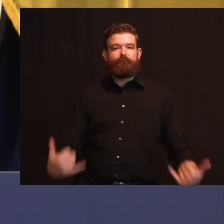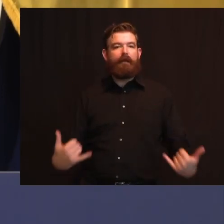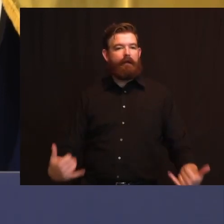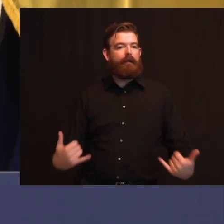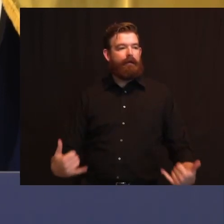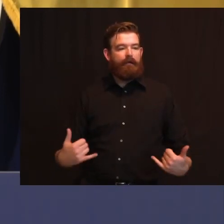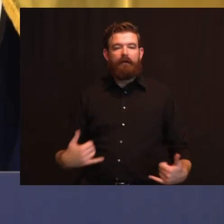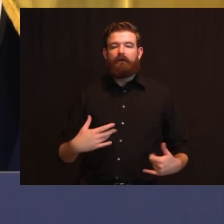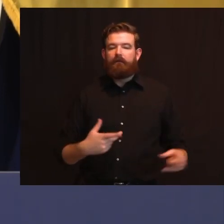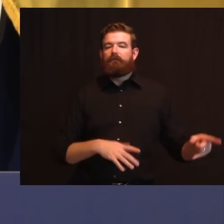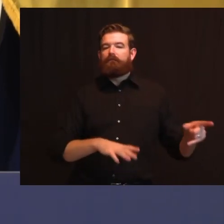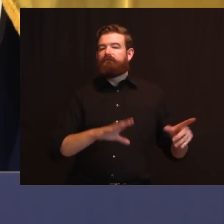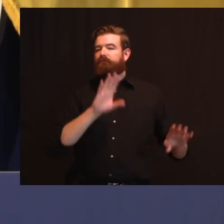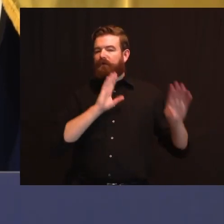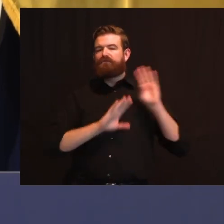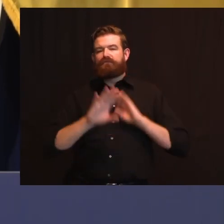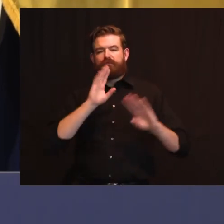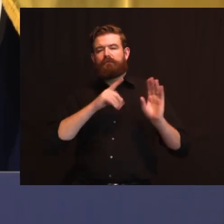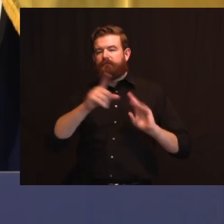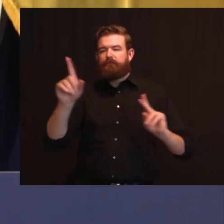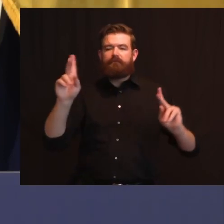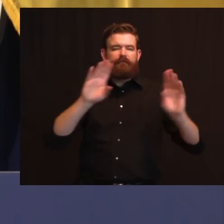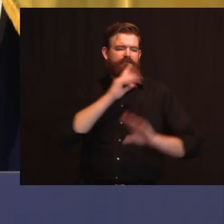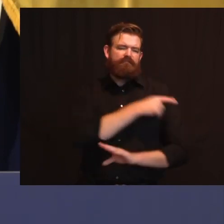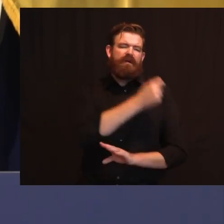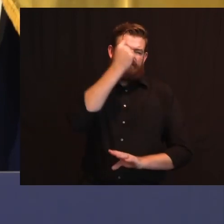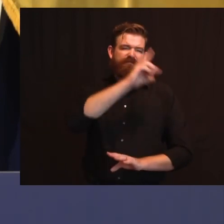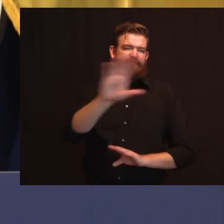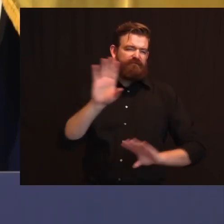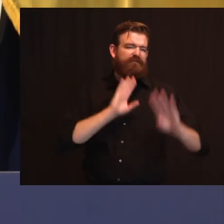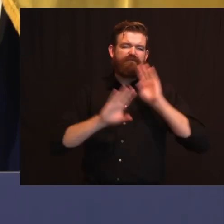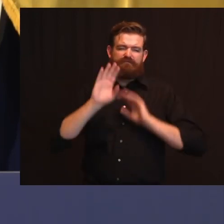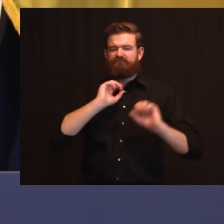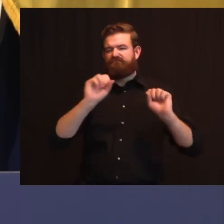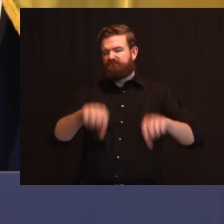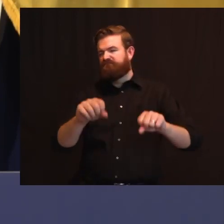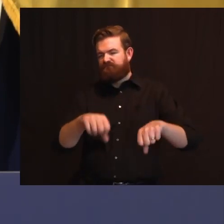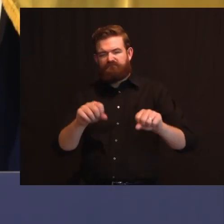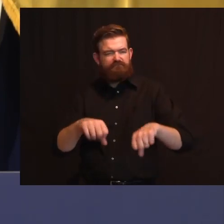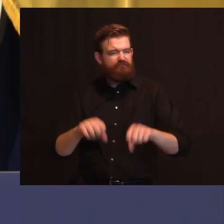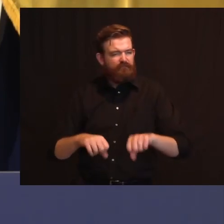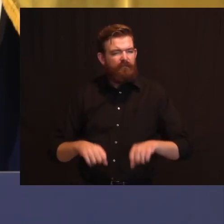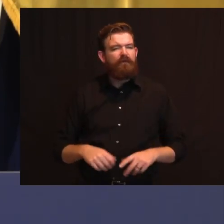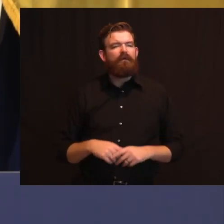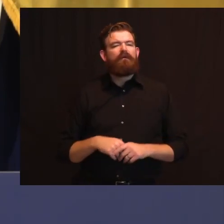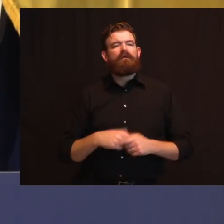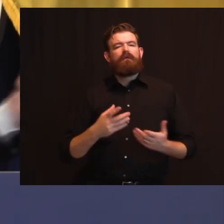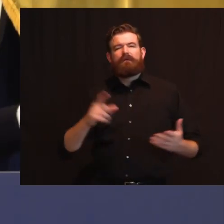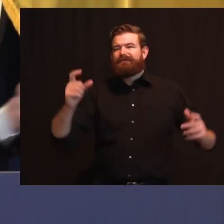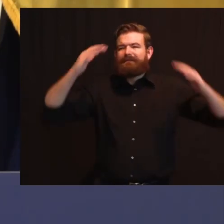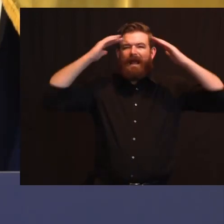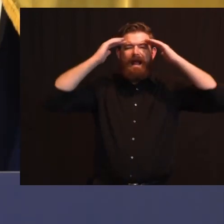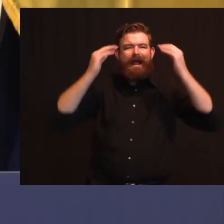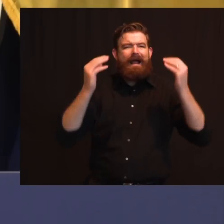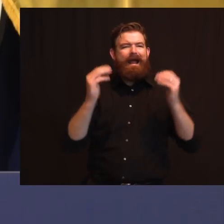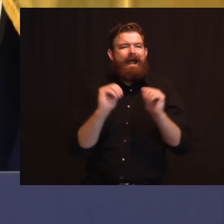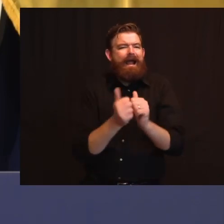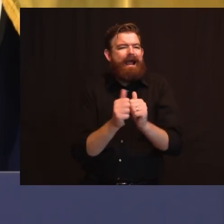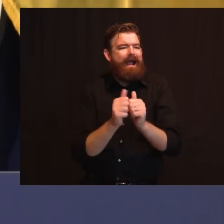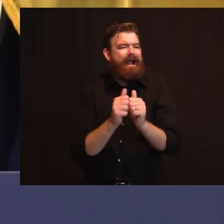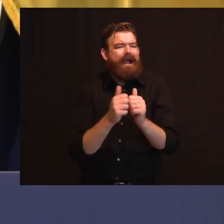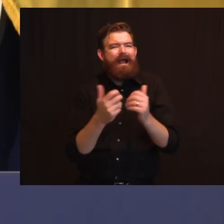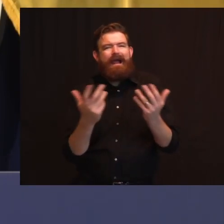getting folks the answers that they need, particularly the how, And we've tried to, under your leadership, we've